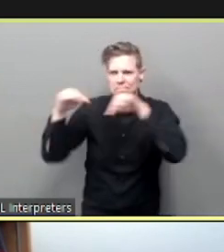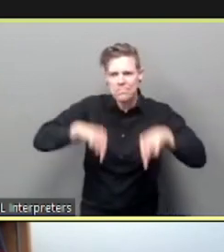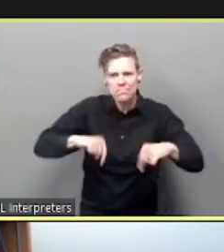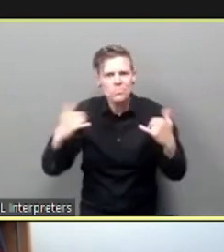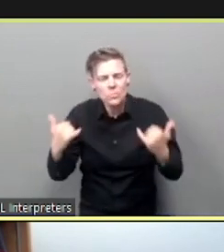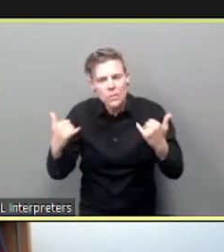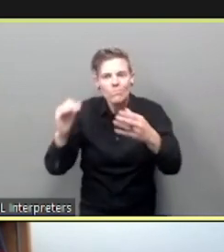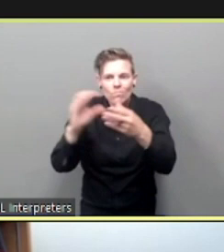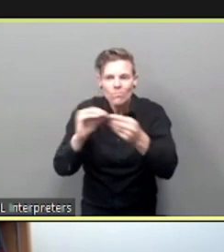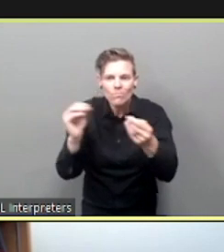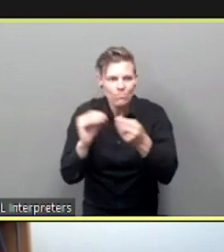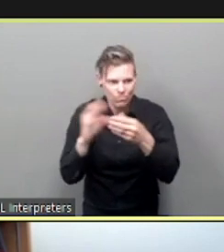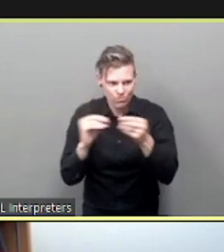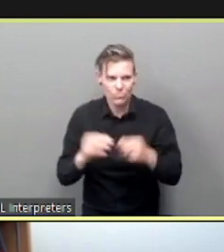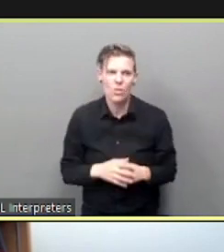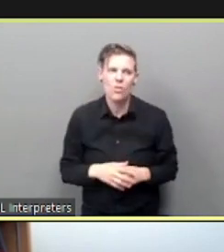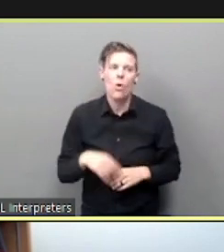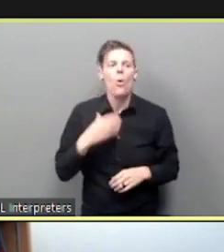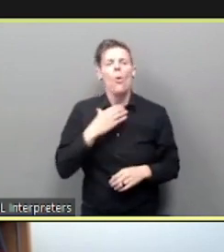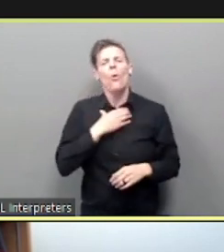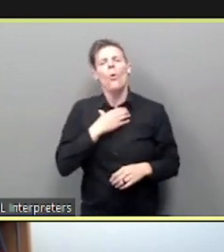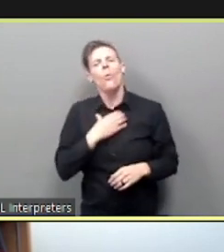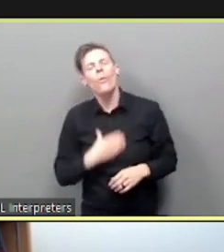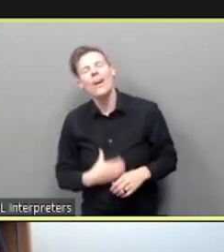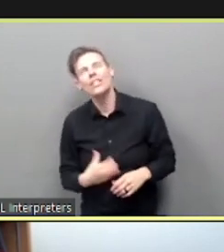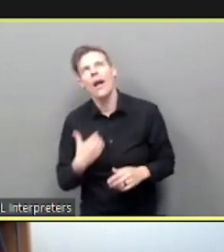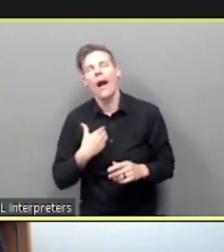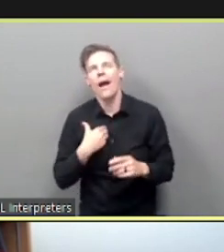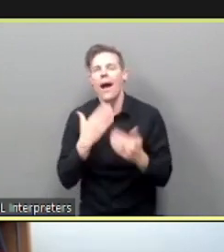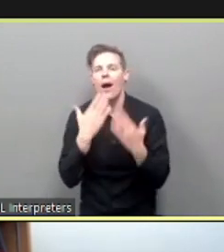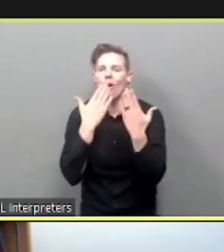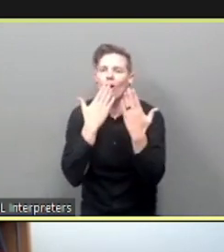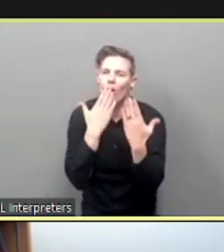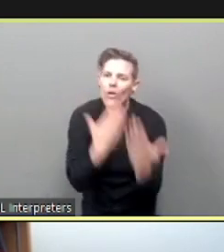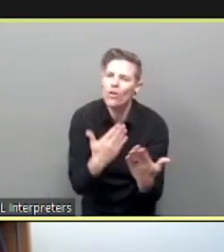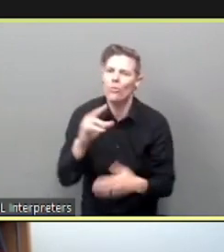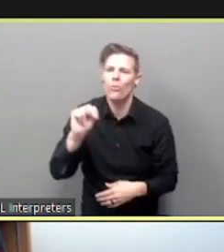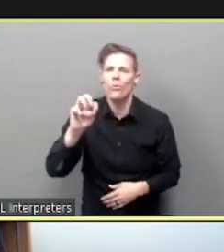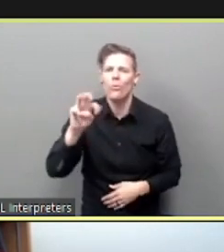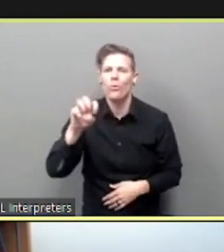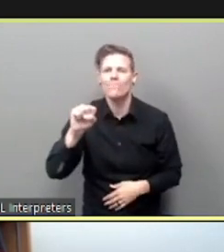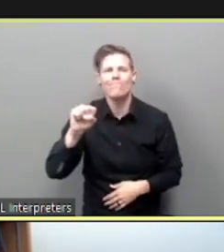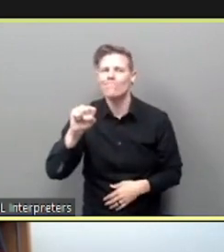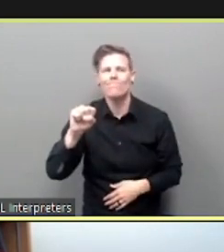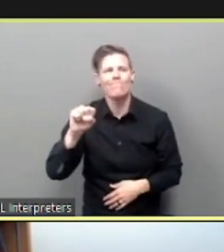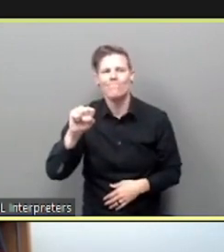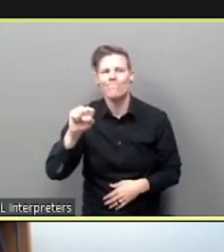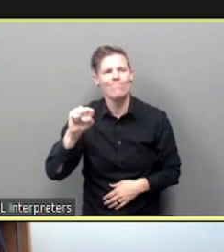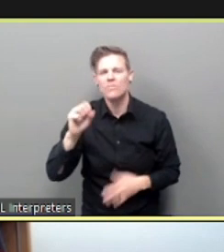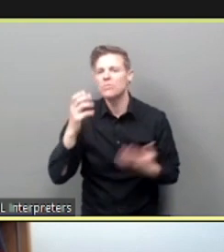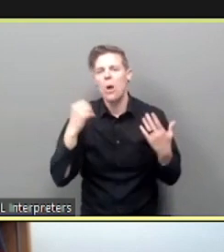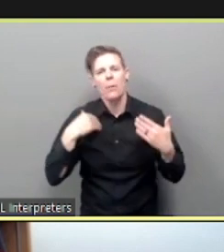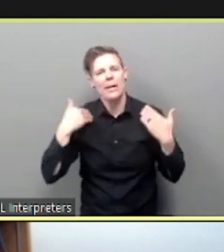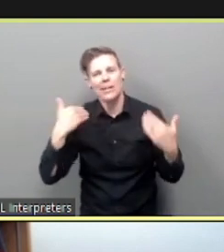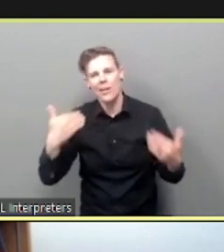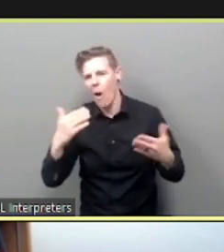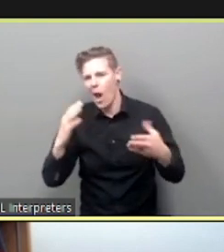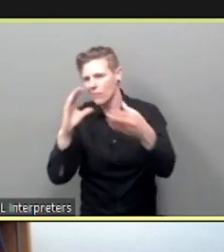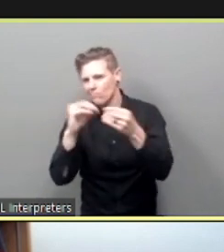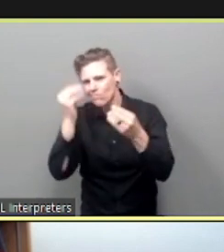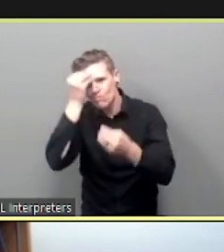I had better news to share. So let's just go ahead and launch in. We're going to start